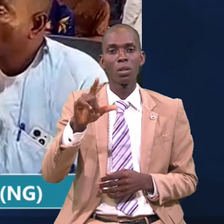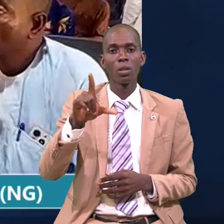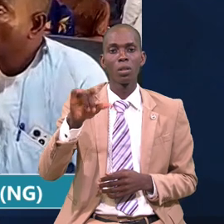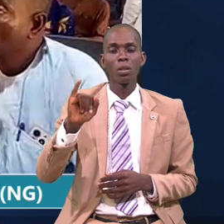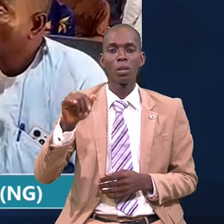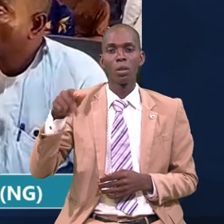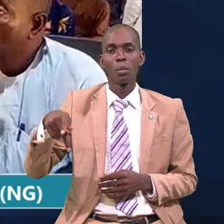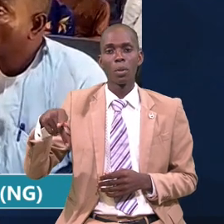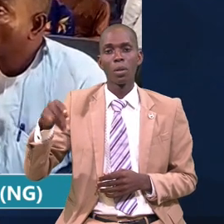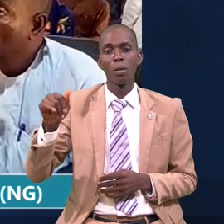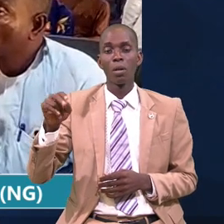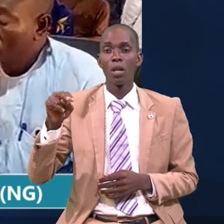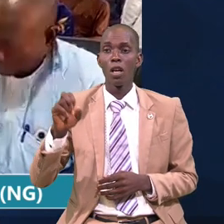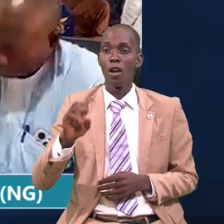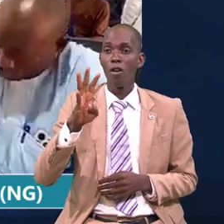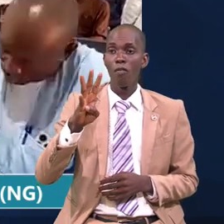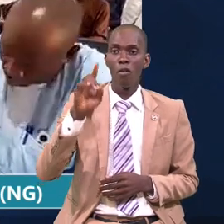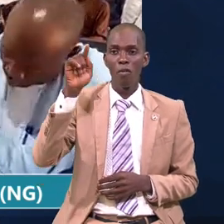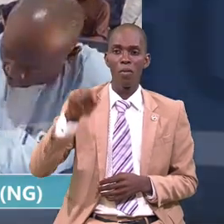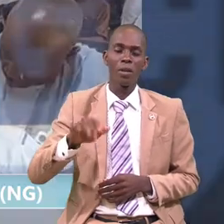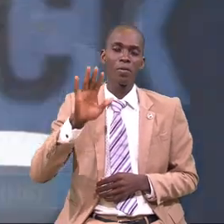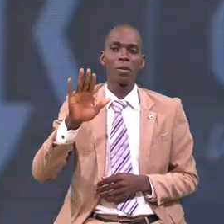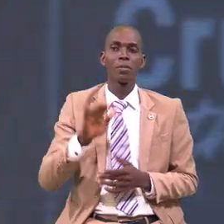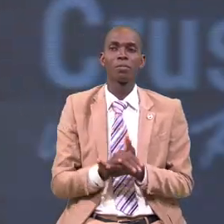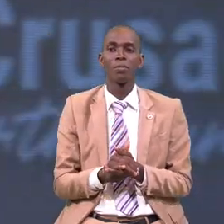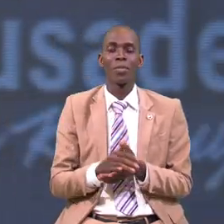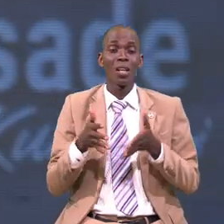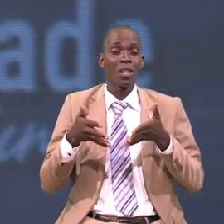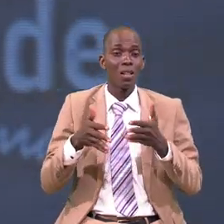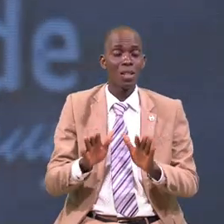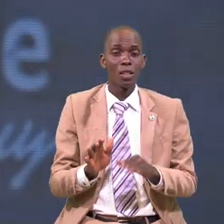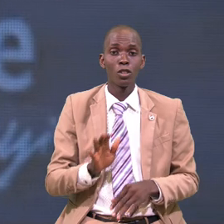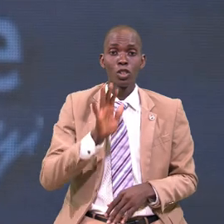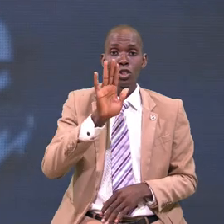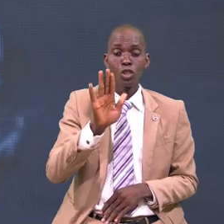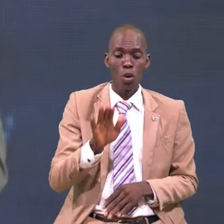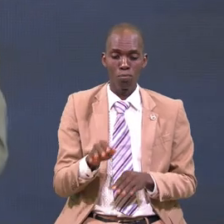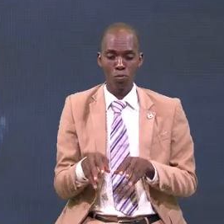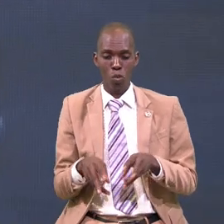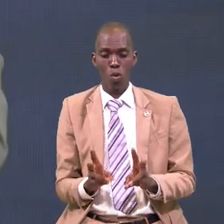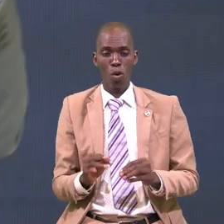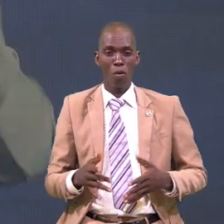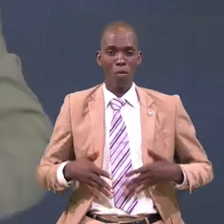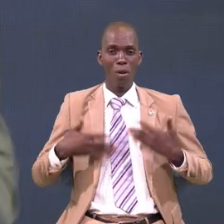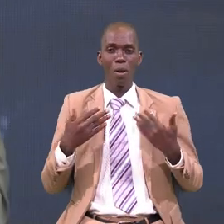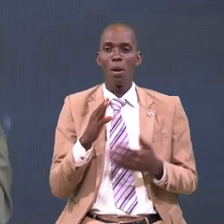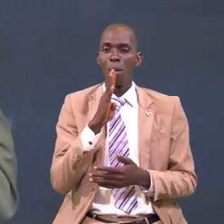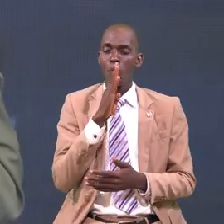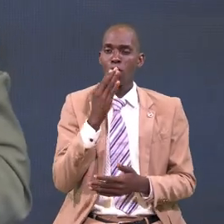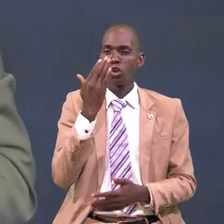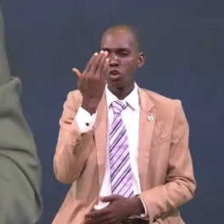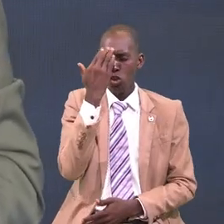It tells us in verse 5. Let your moderation be known unto all